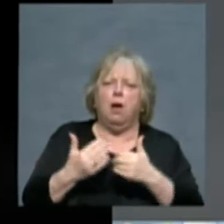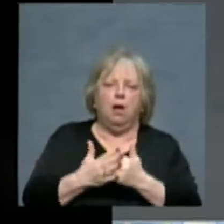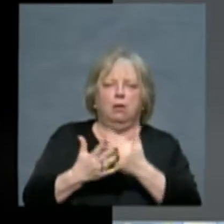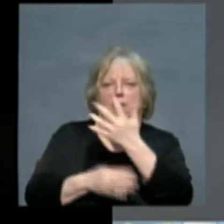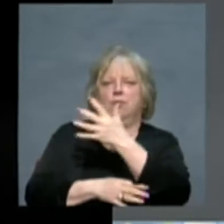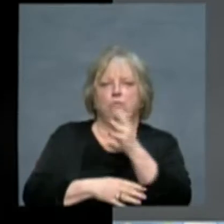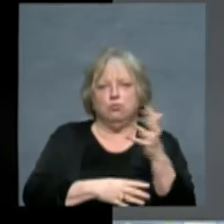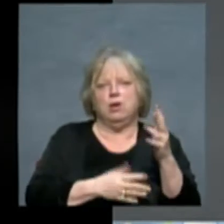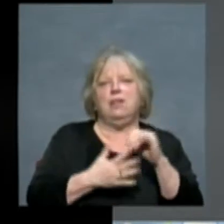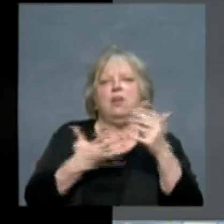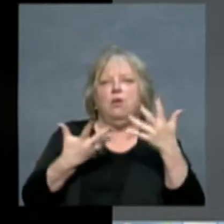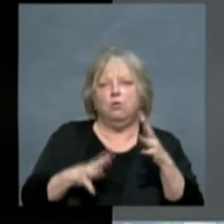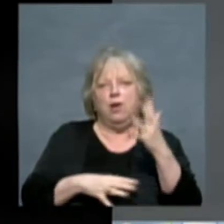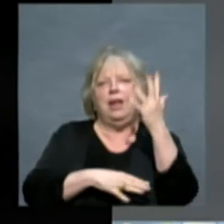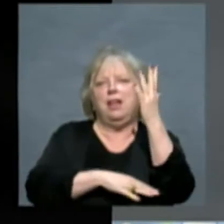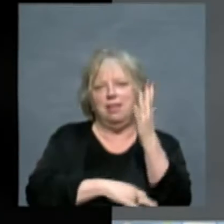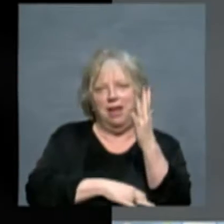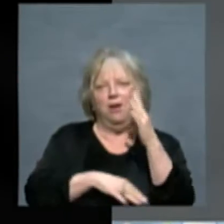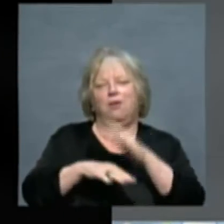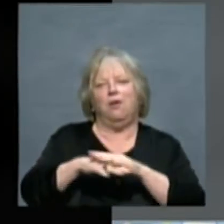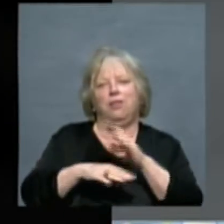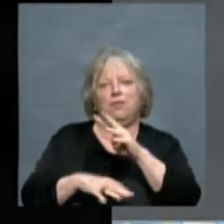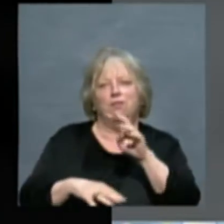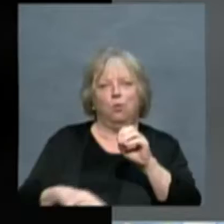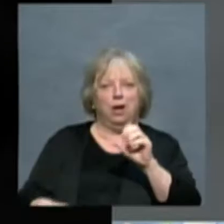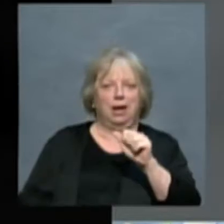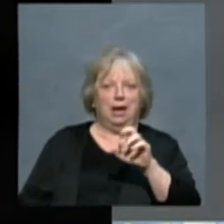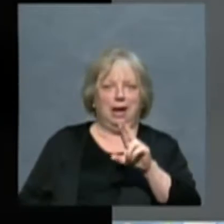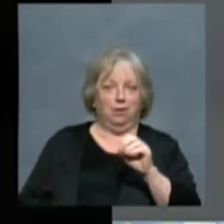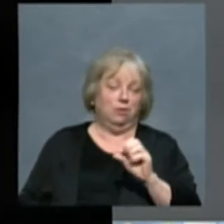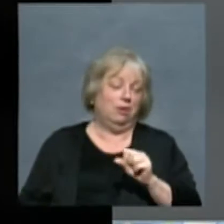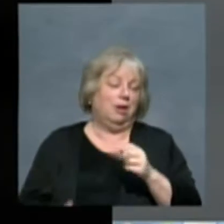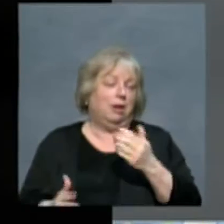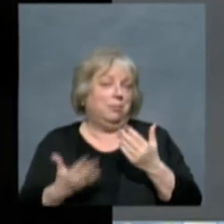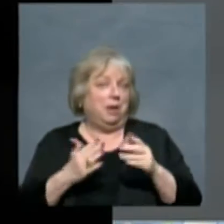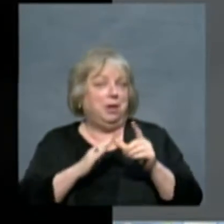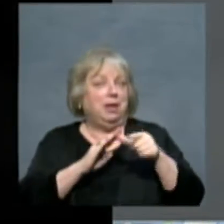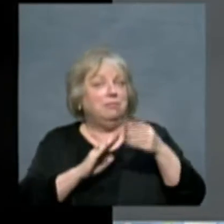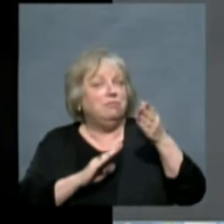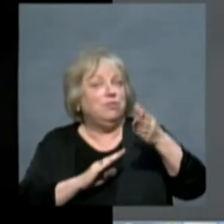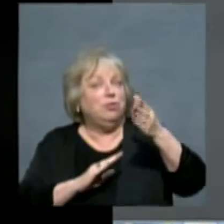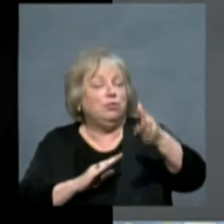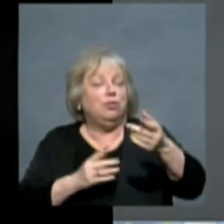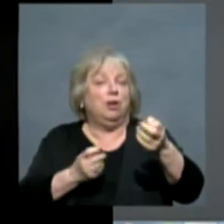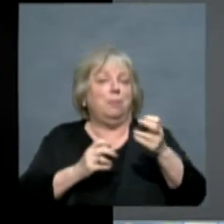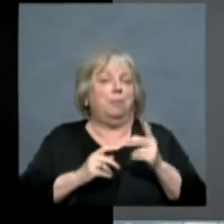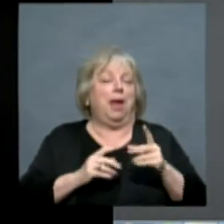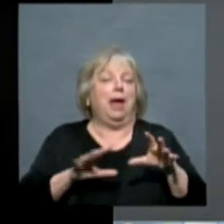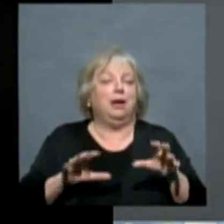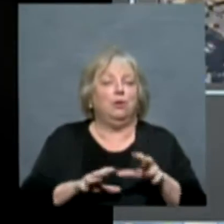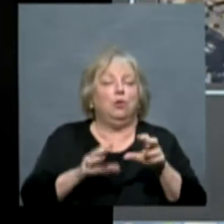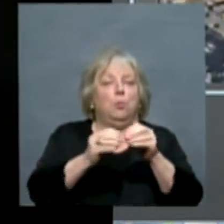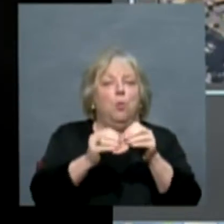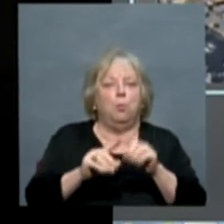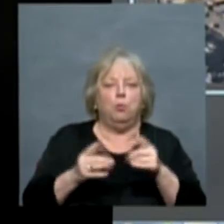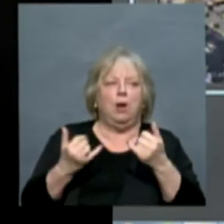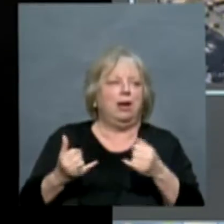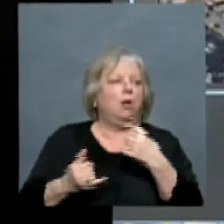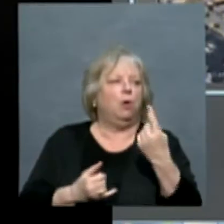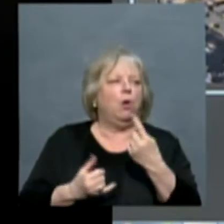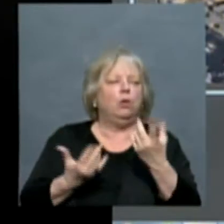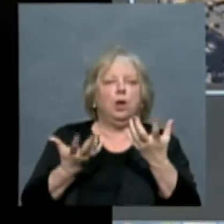acres. Now, sometime we may come back and want to do more, but with this application, we're just asking for the ball